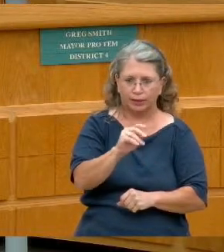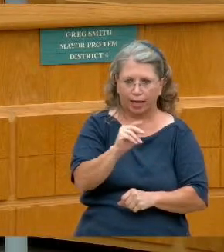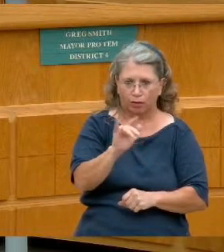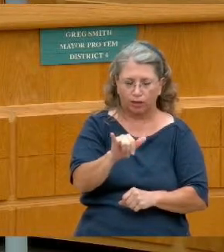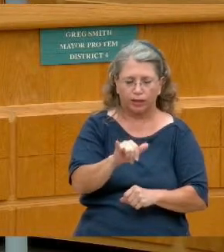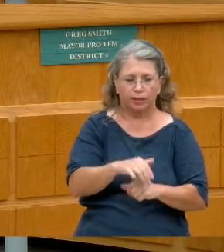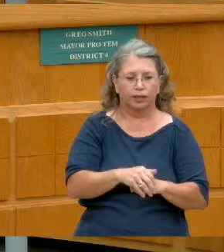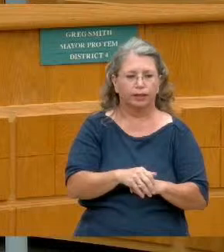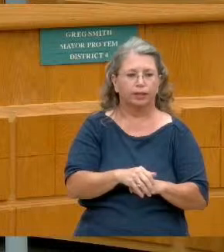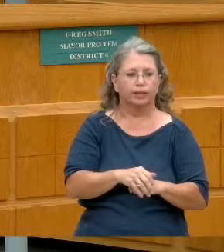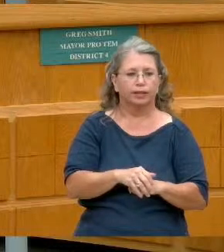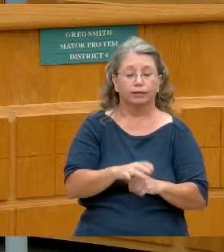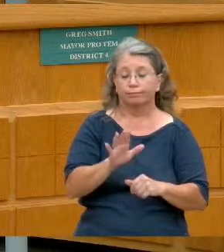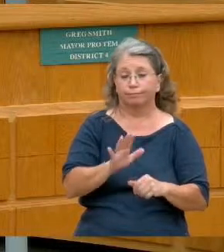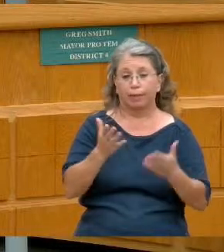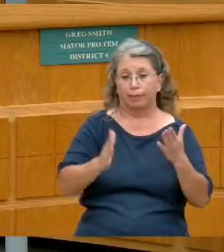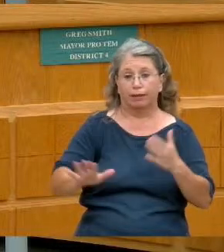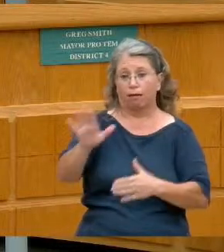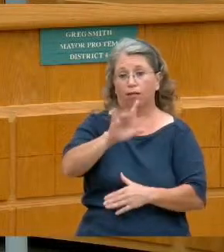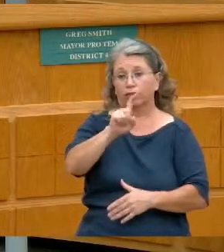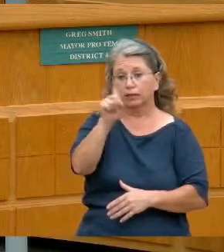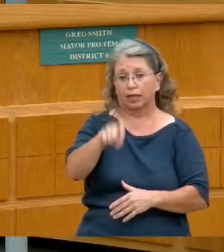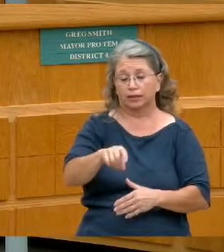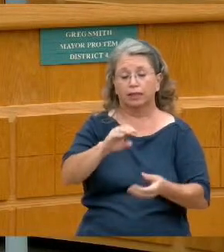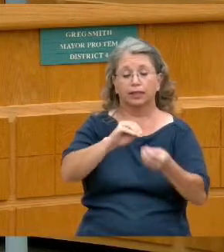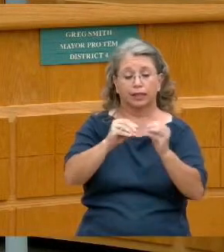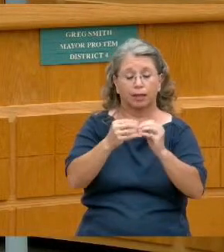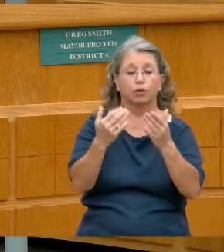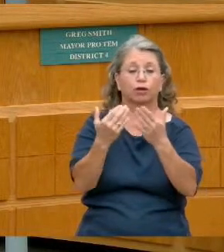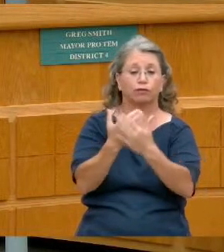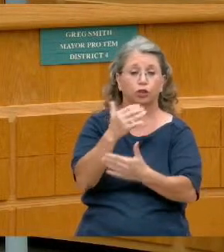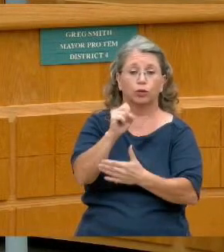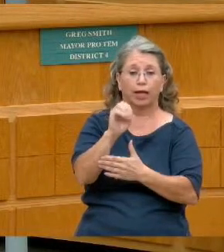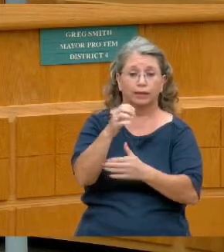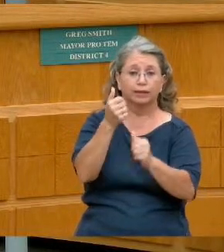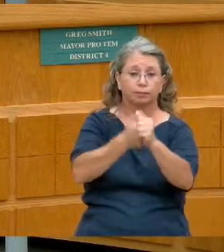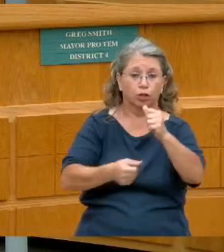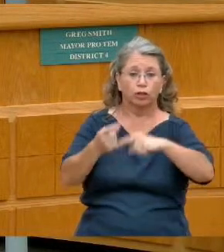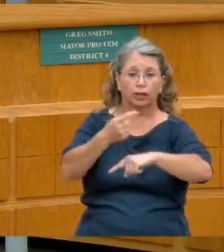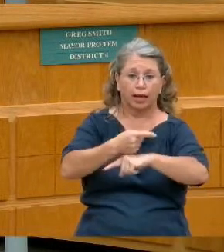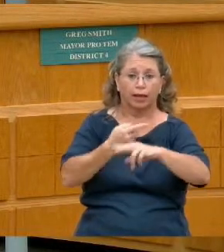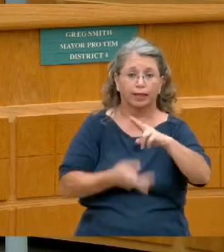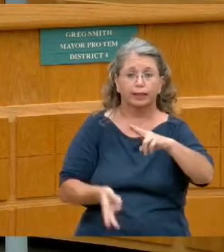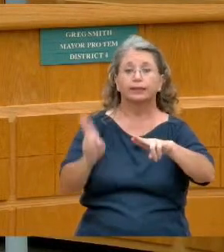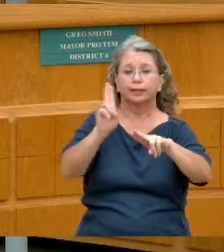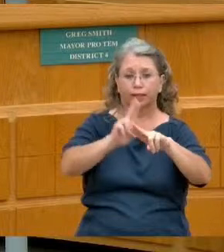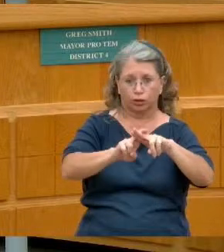regardless of your age, the number of new cases per day is increasing.